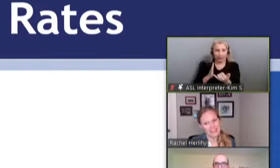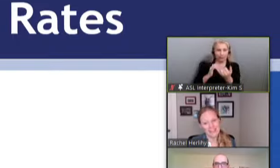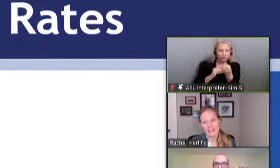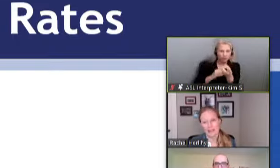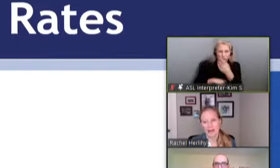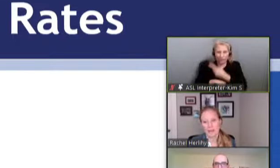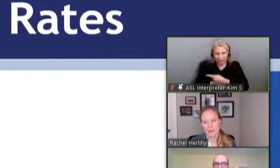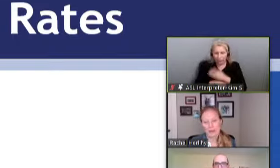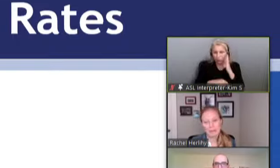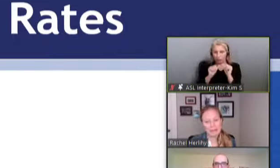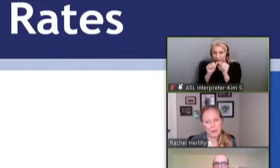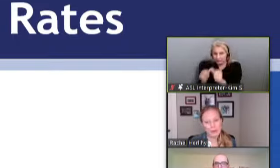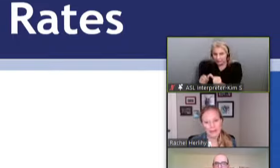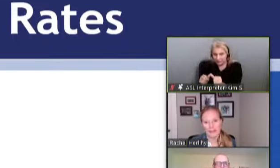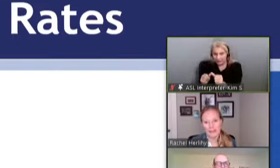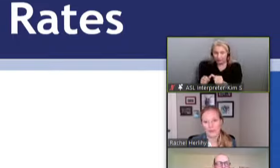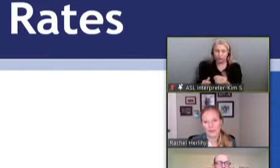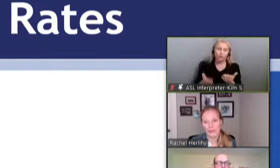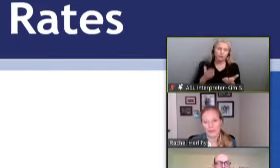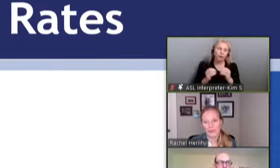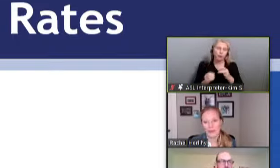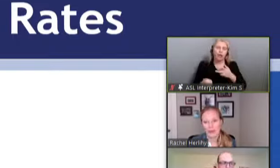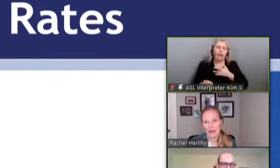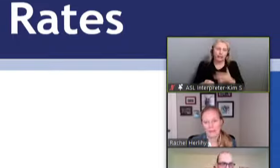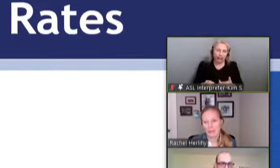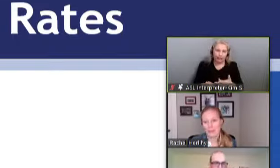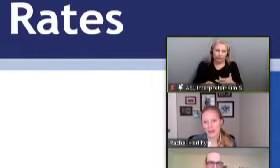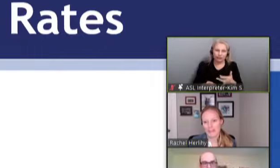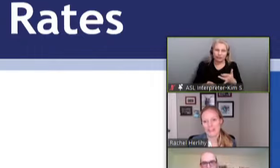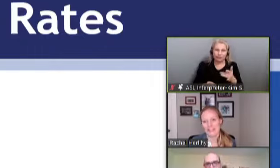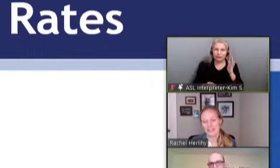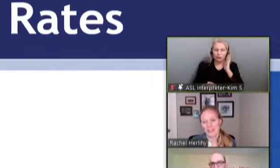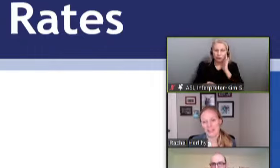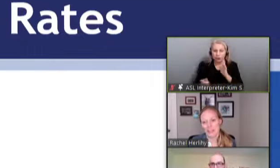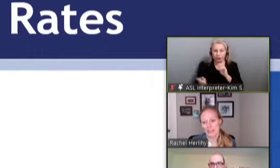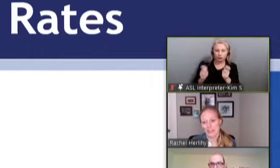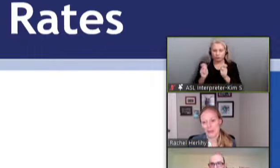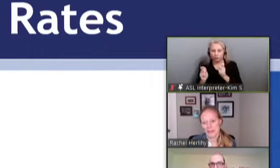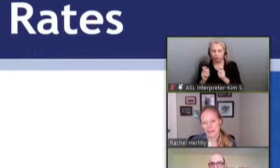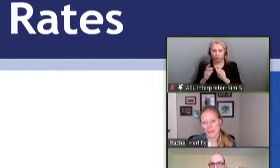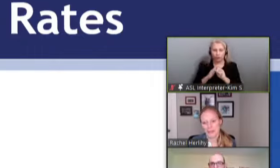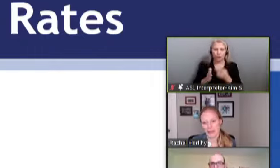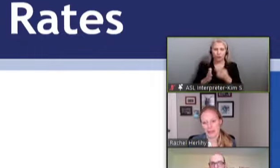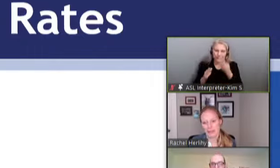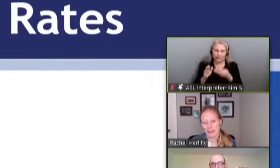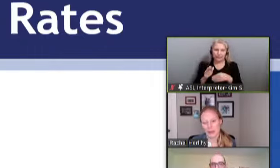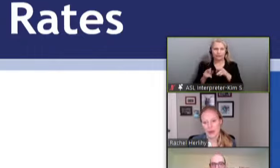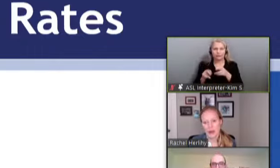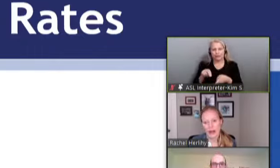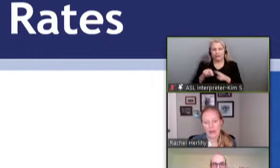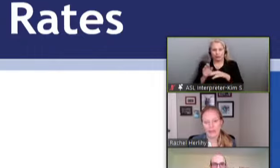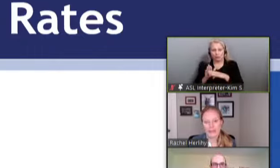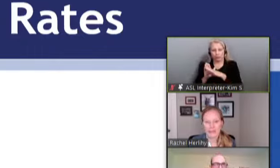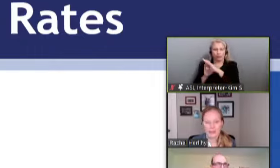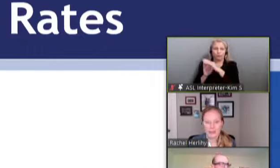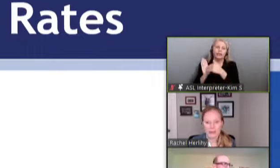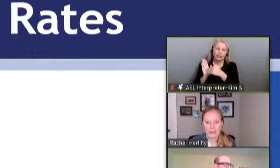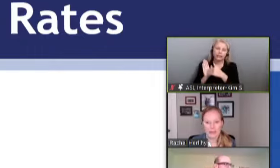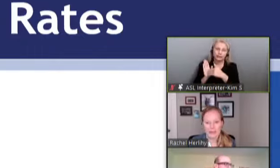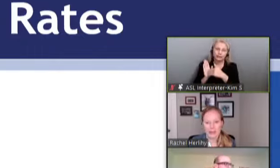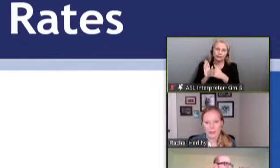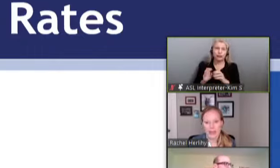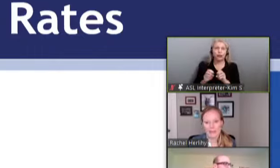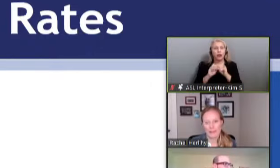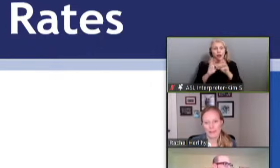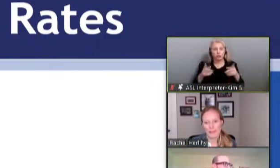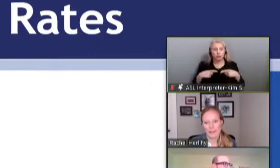to be sustained, are probably more likely going to be corrected and start to see increases once again. So obviously throughout